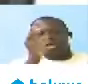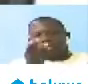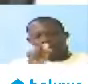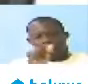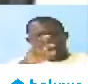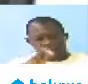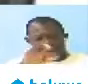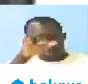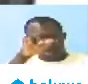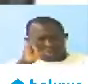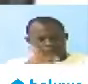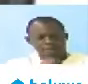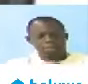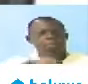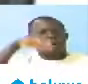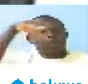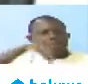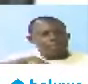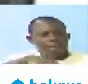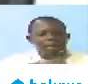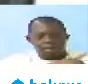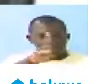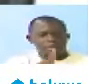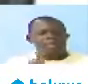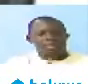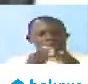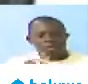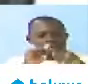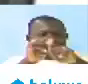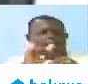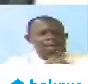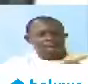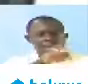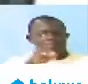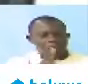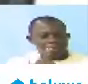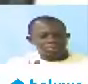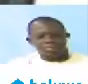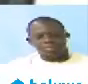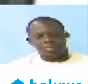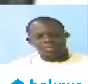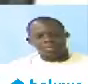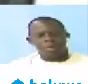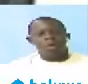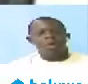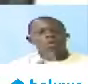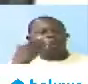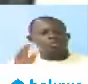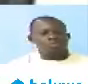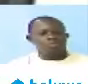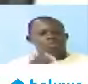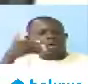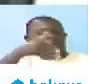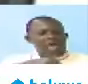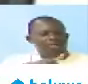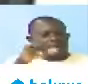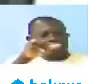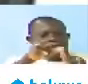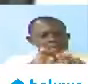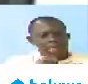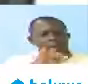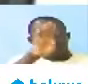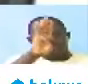Proceed, please. So Ndarraje. We were there. We remember was Banga je. When we were at Banga.